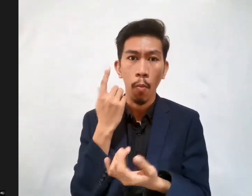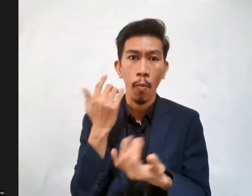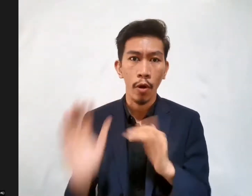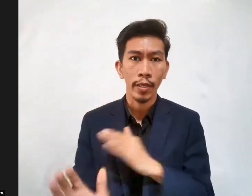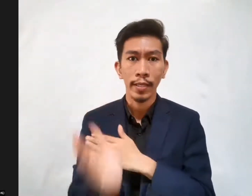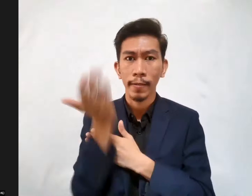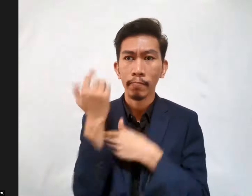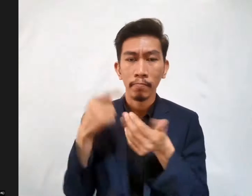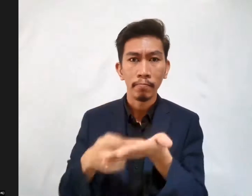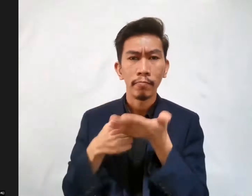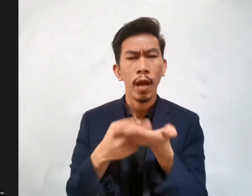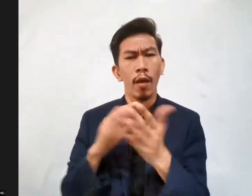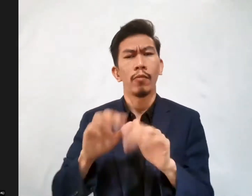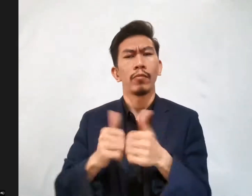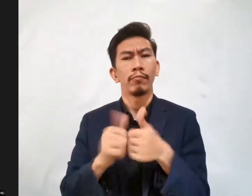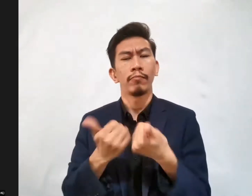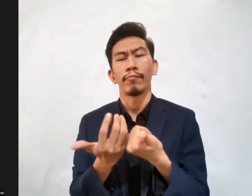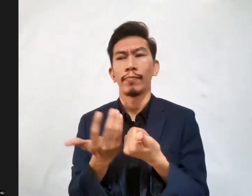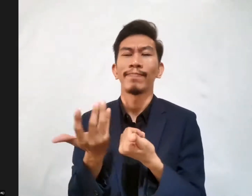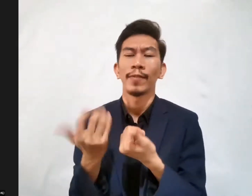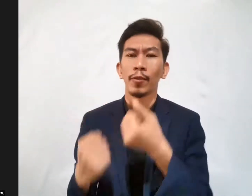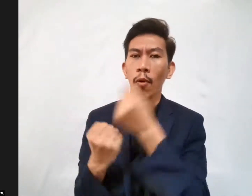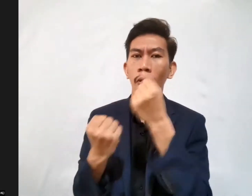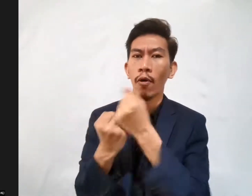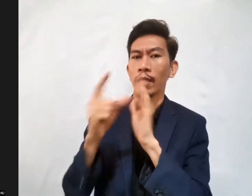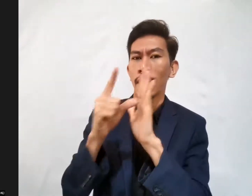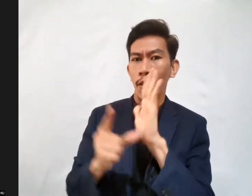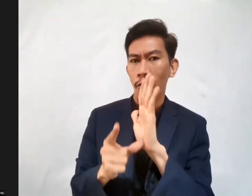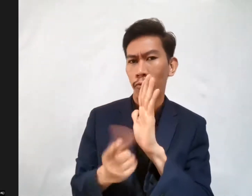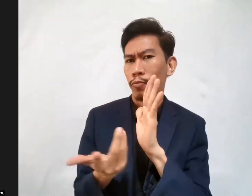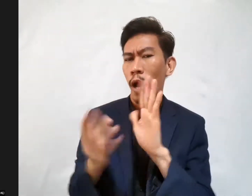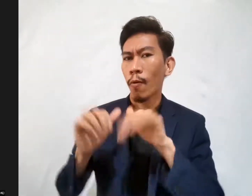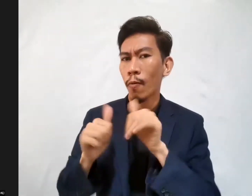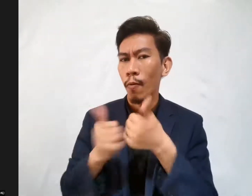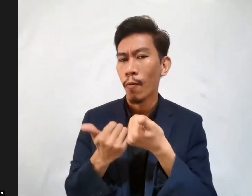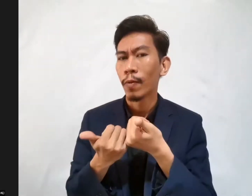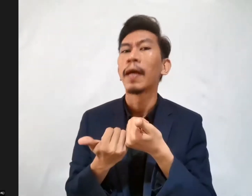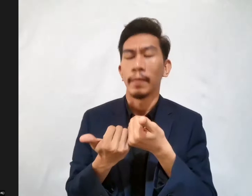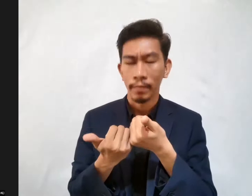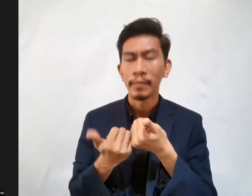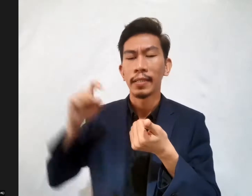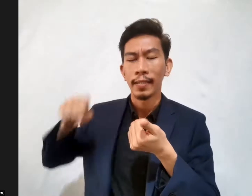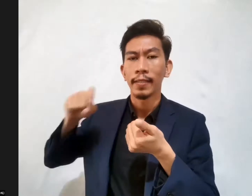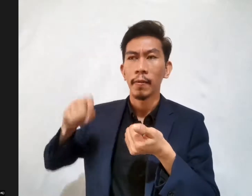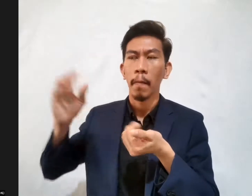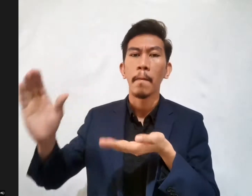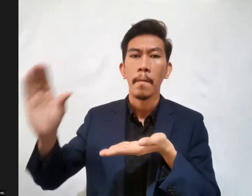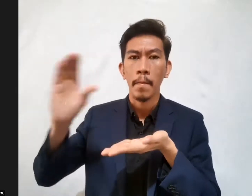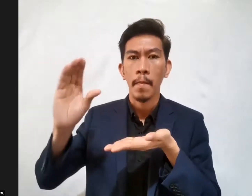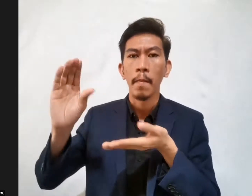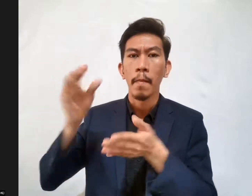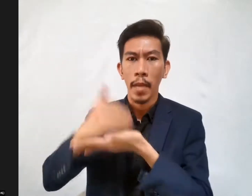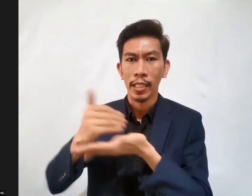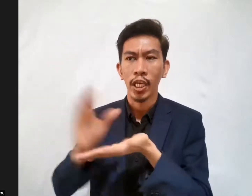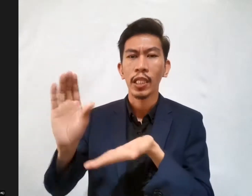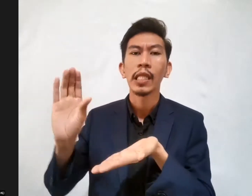on how to empower these laws by putting the right budget. And as